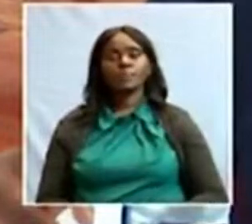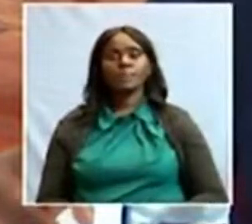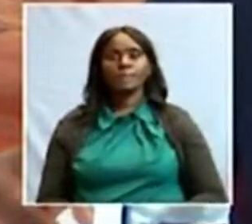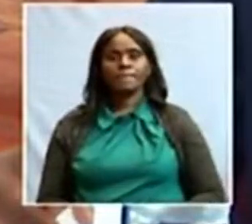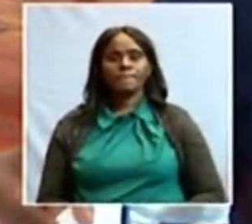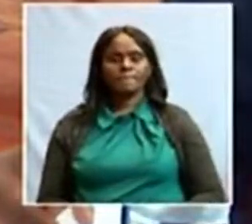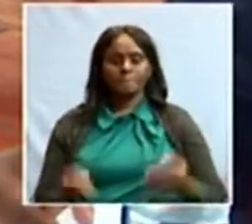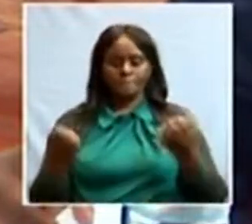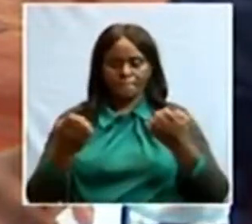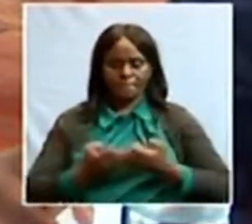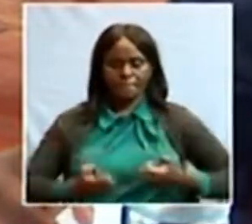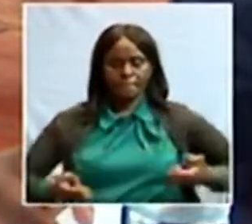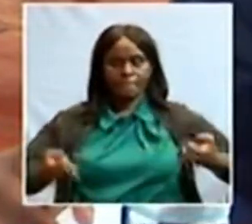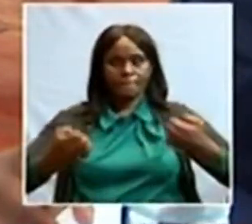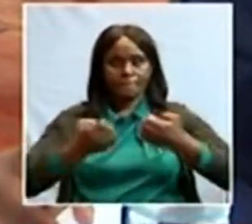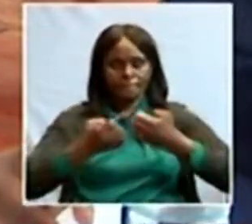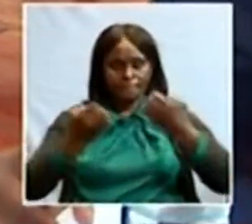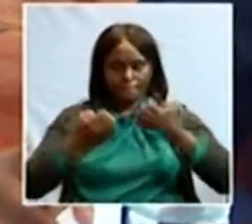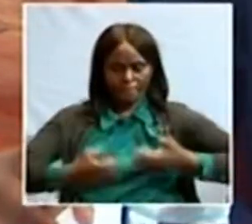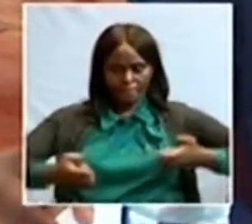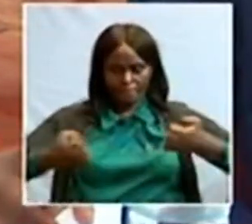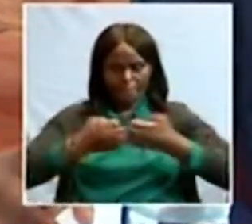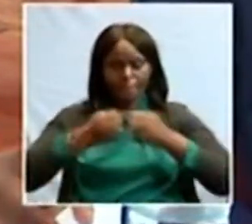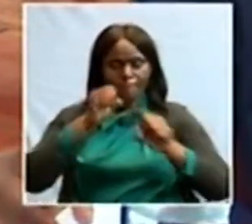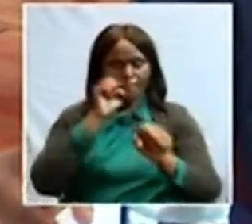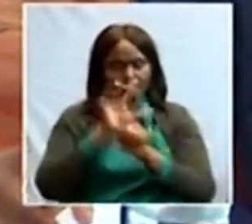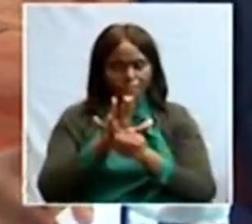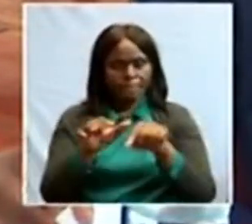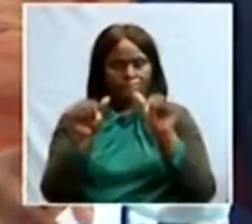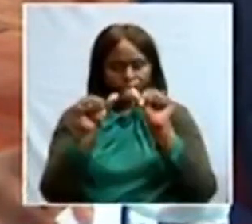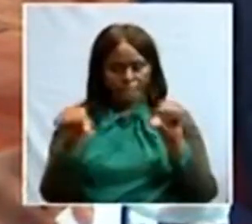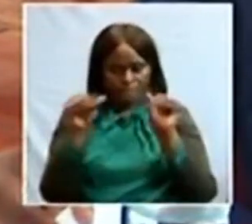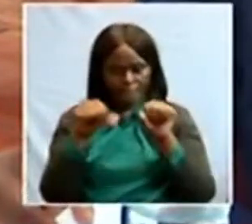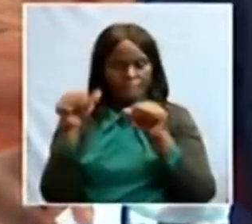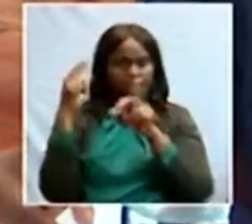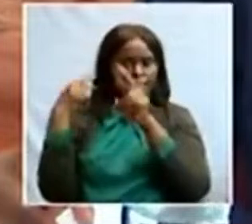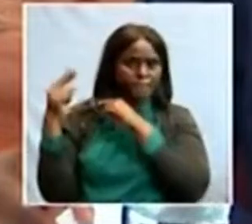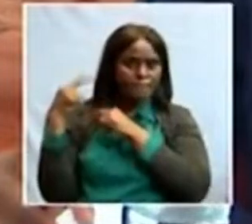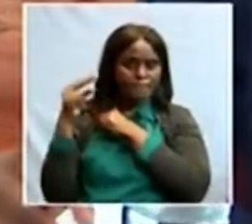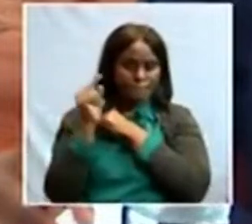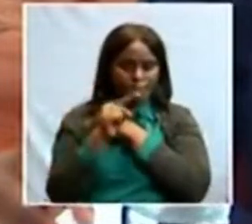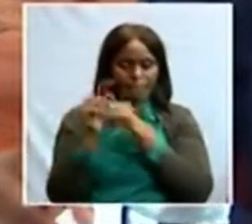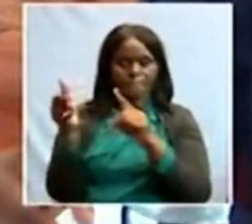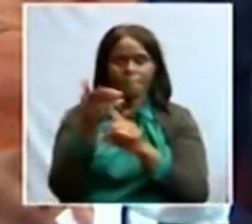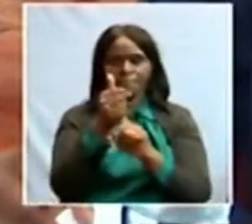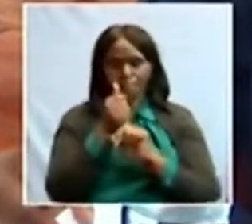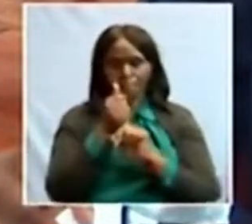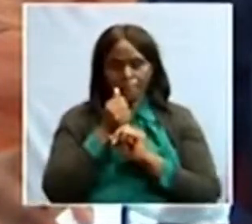On the environment impact assessment review, this was achieved